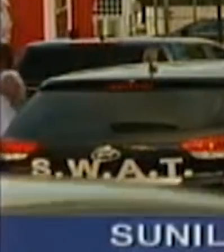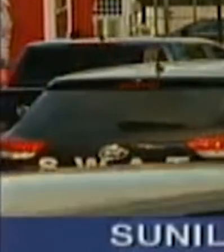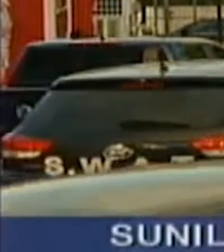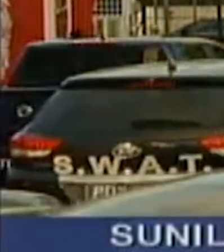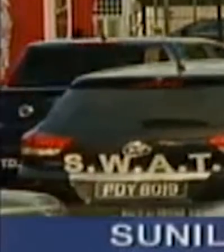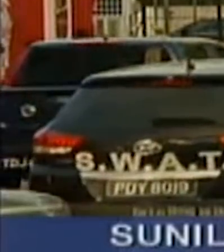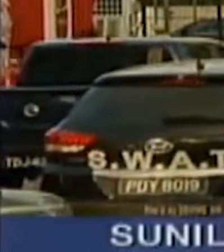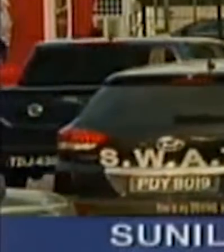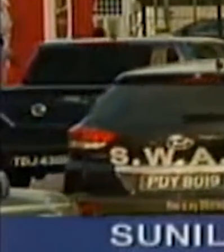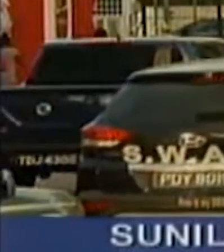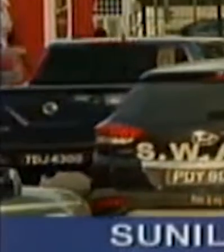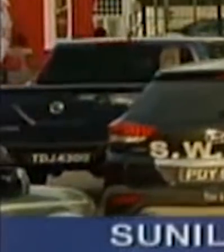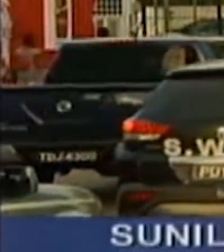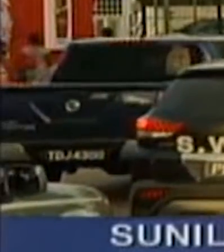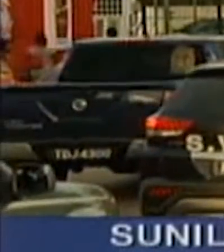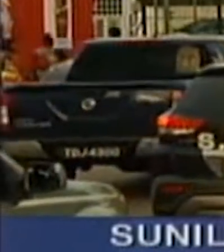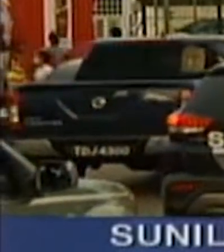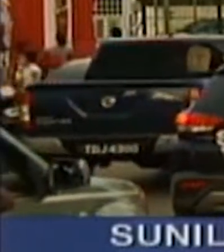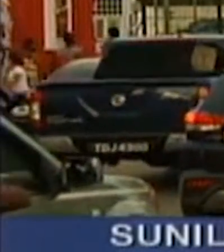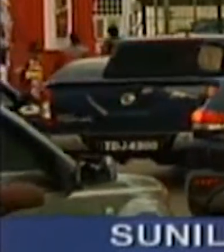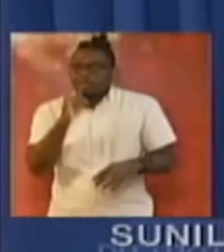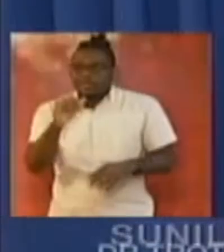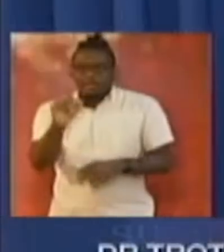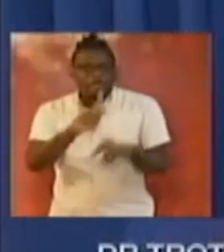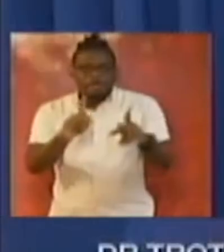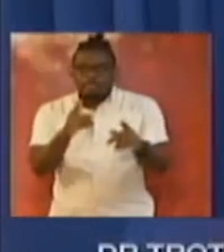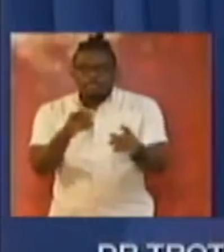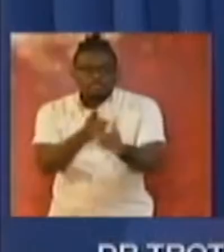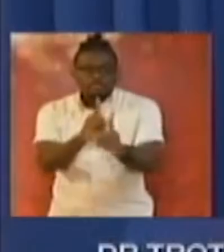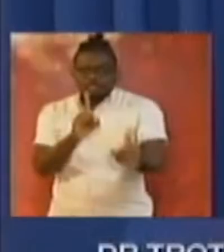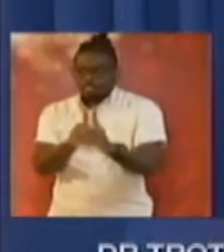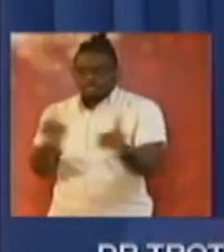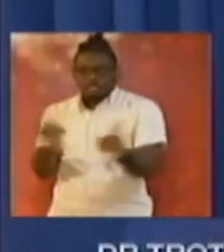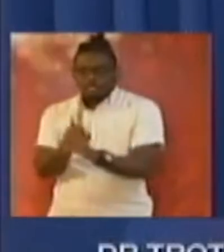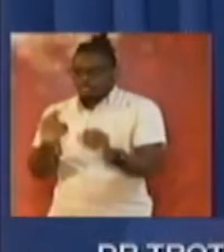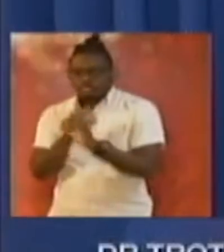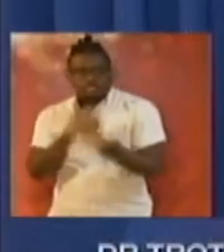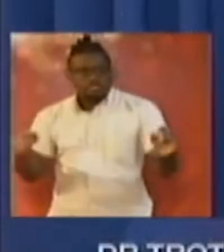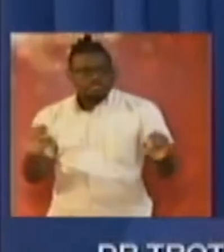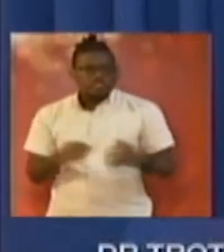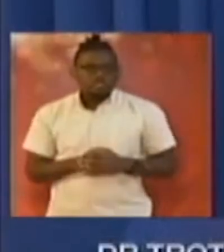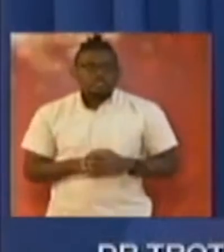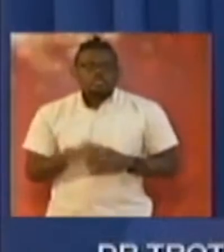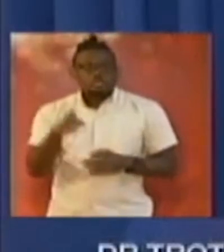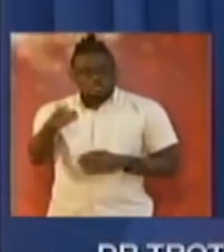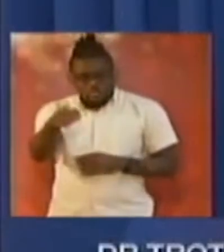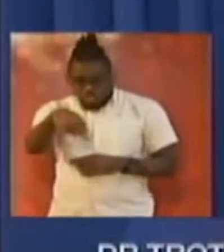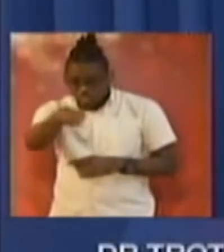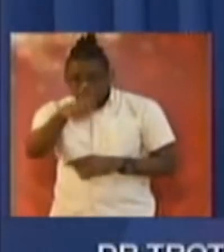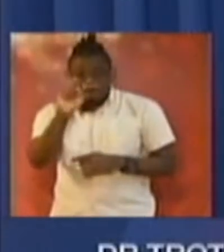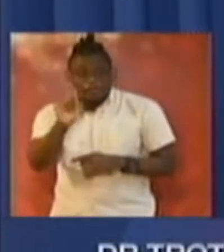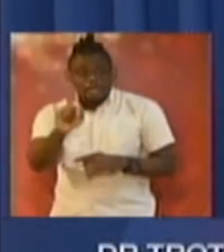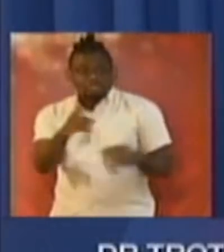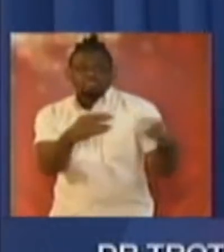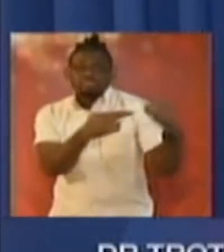any establishment that may be overcrowded. Make it your personal responsibility that if you go to